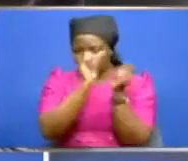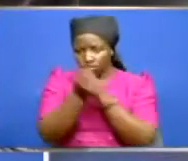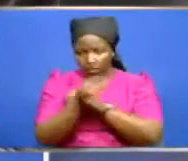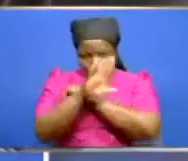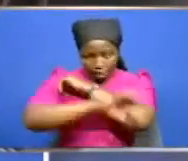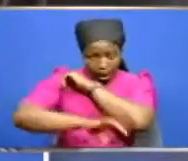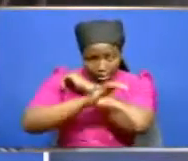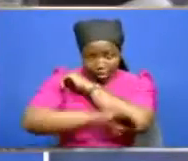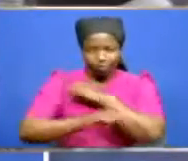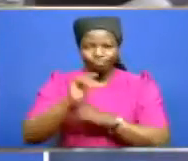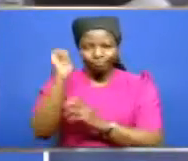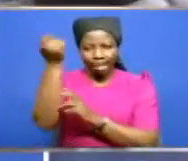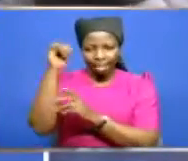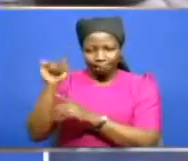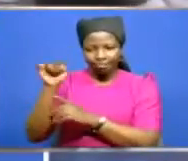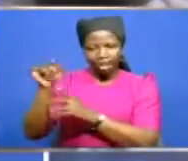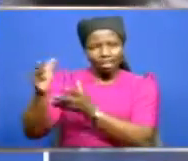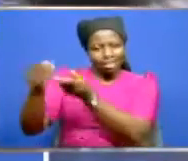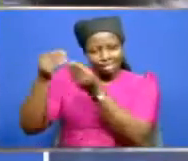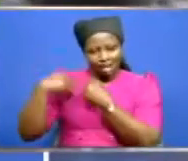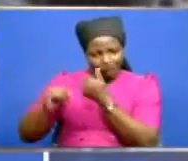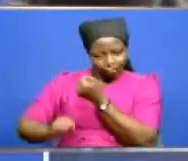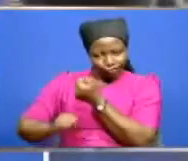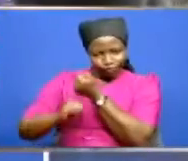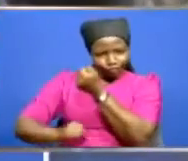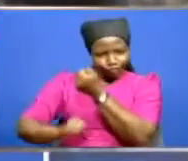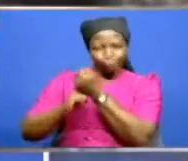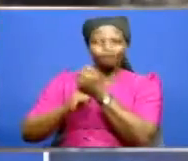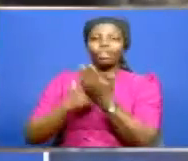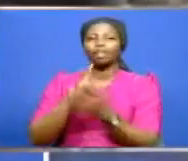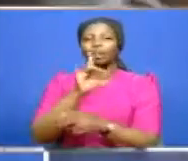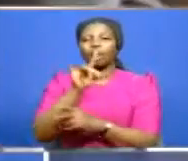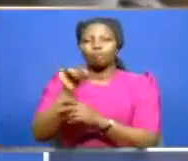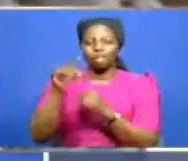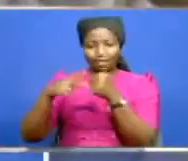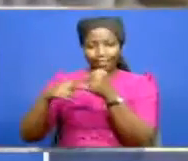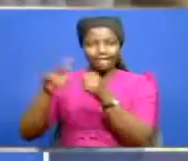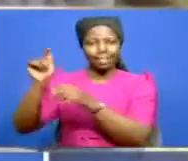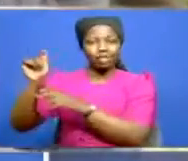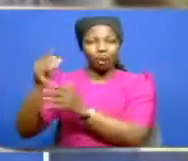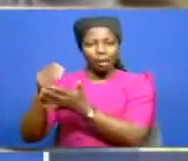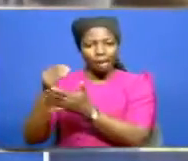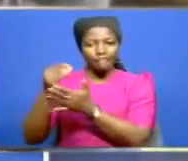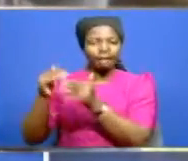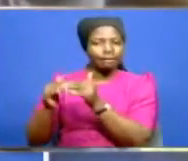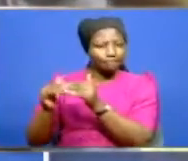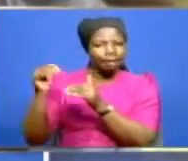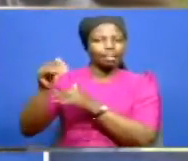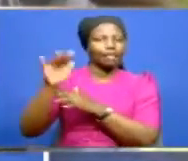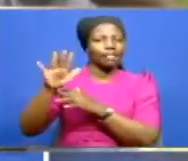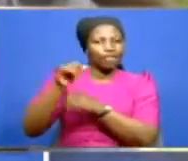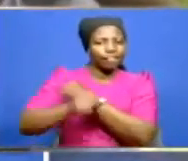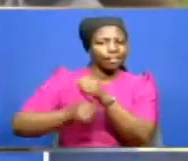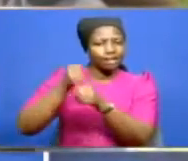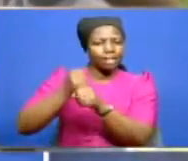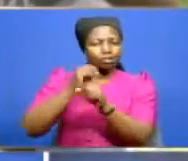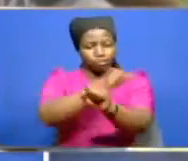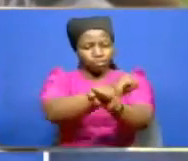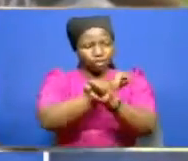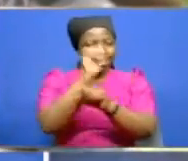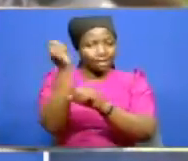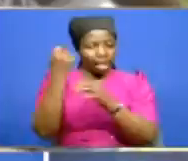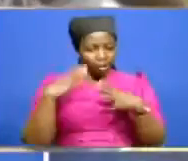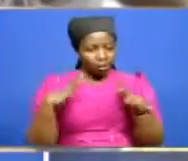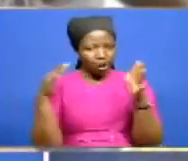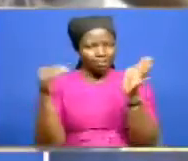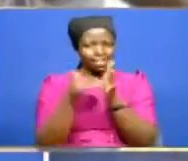nchini, Kenya itapokea ufadhili wa shilingi trilioni 1.7 katika kipindi cha miaka mitano ili kuwakinga wa Kenya kutokana